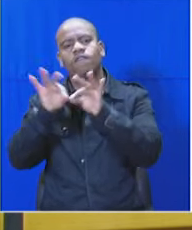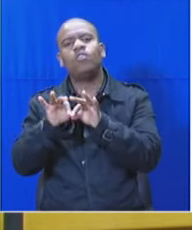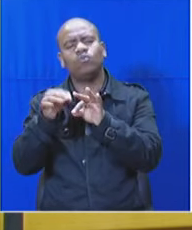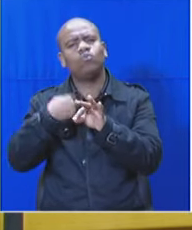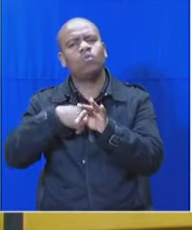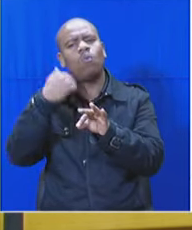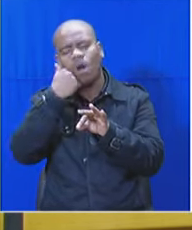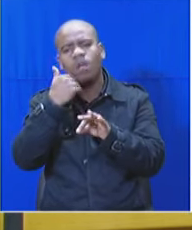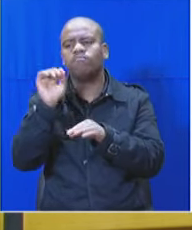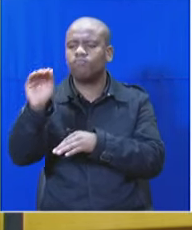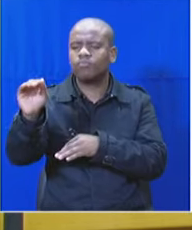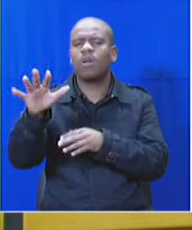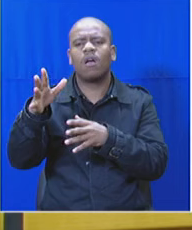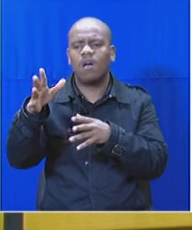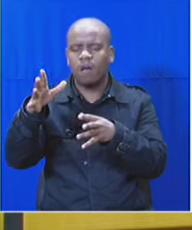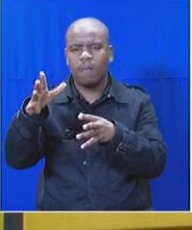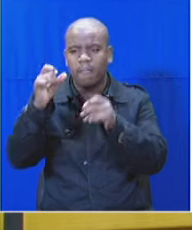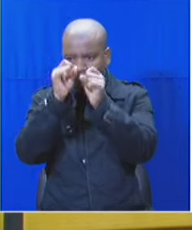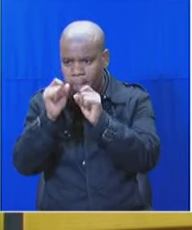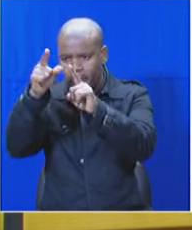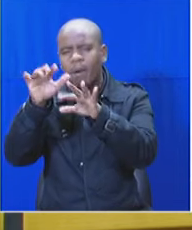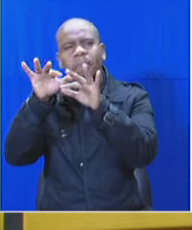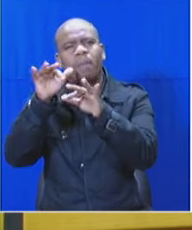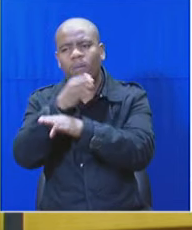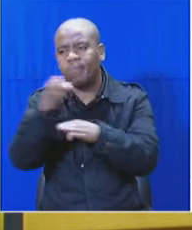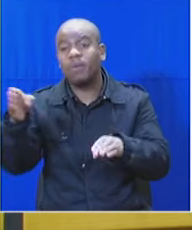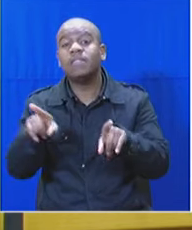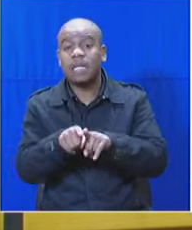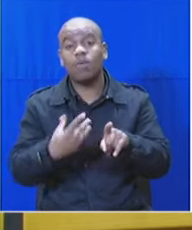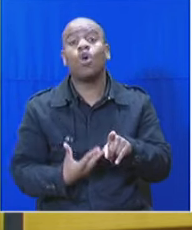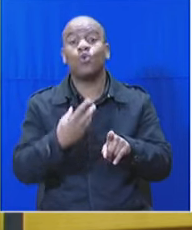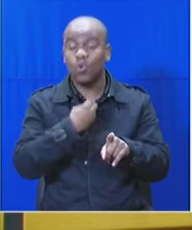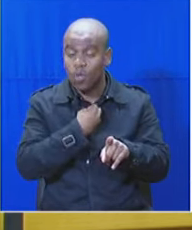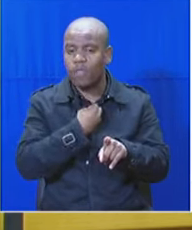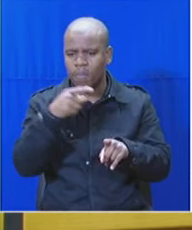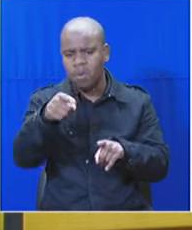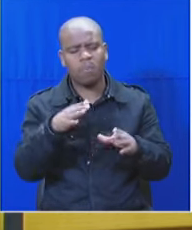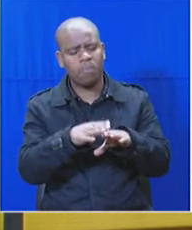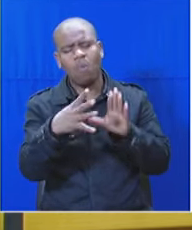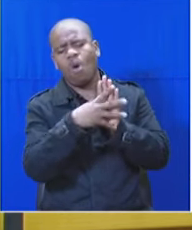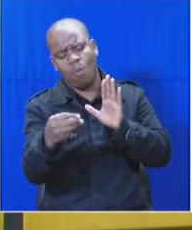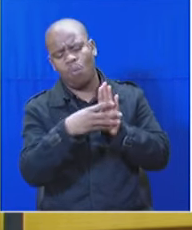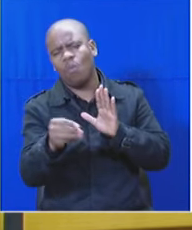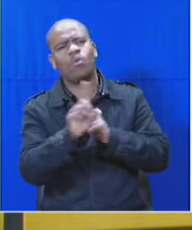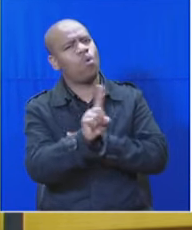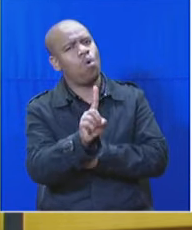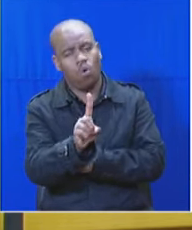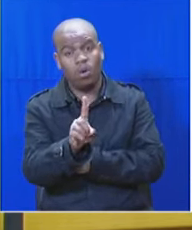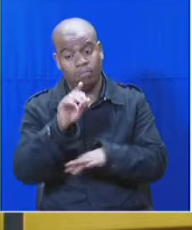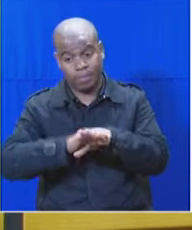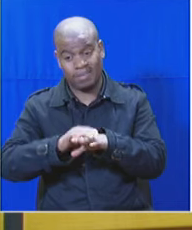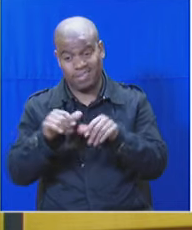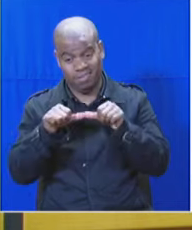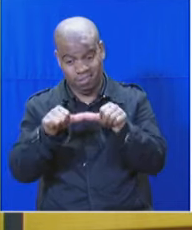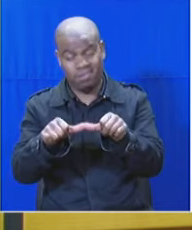to caution the public and our young people out there that it should never be followed, the extent of